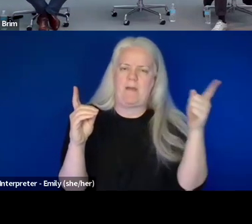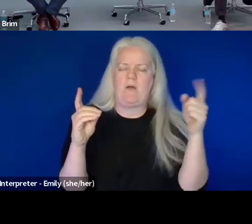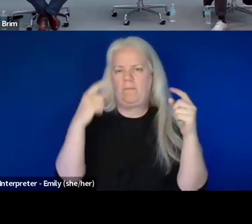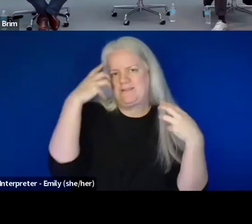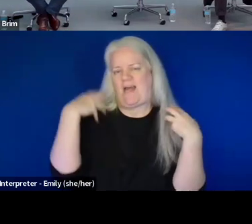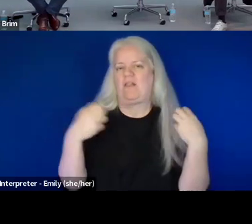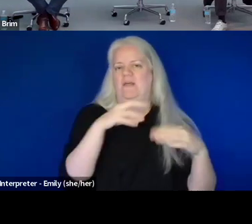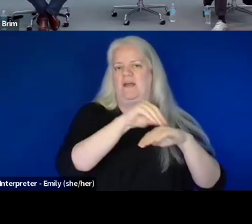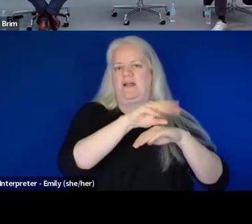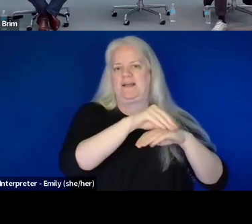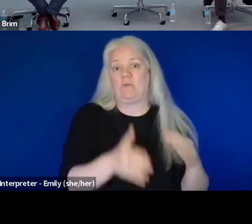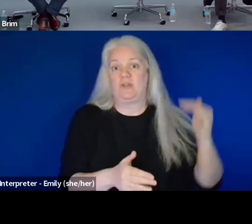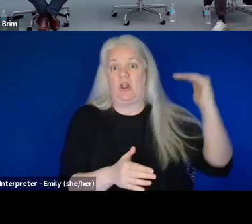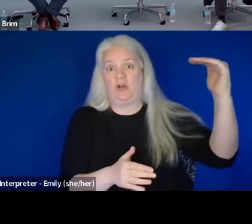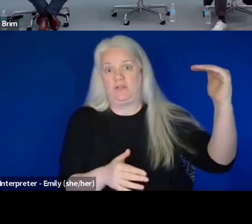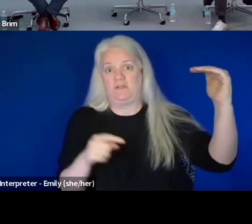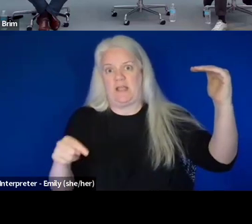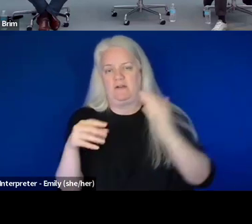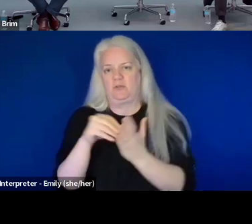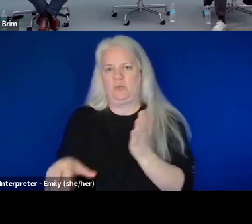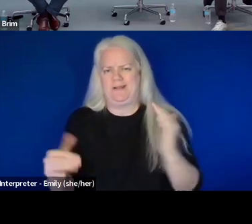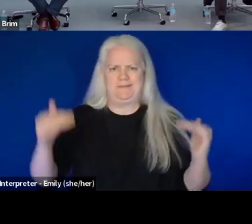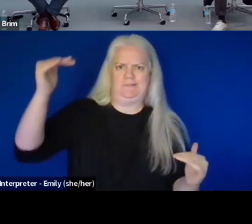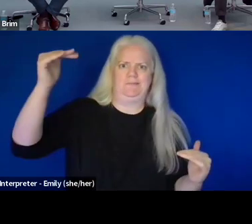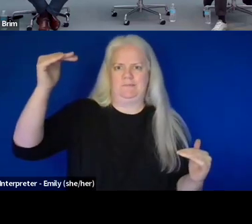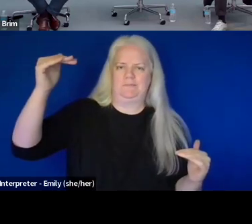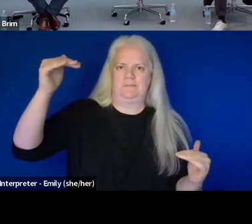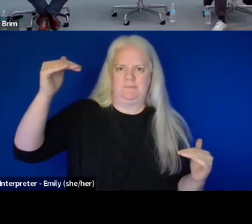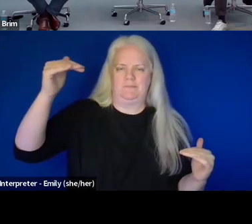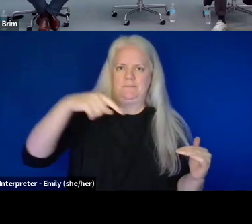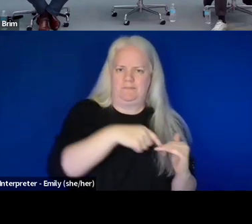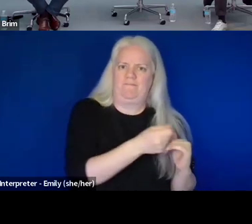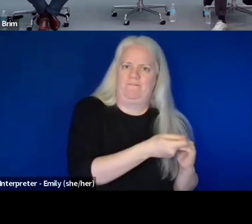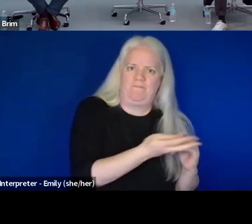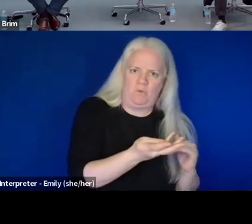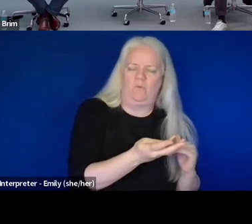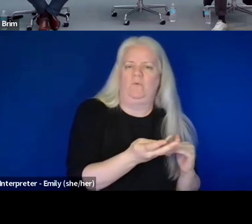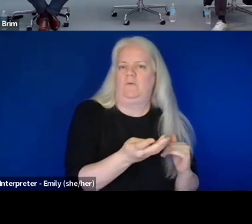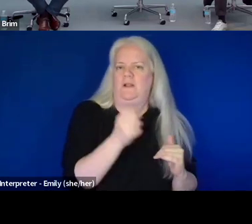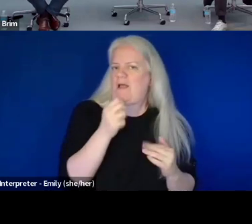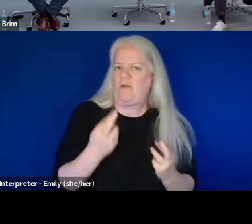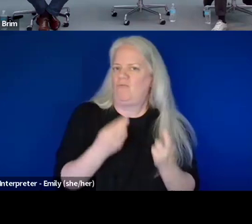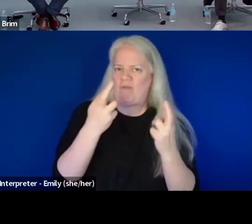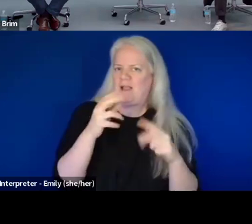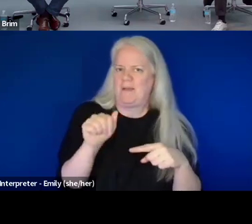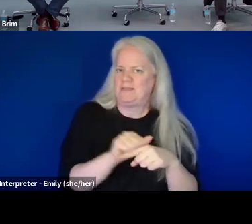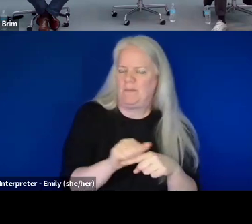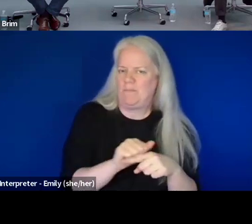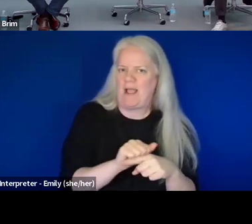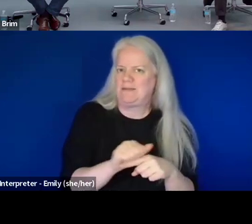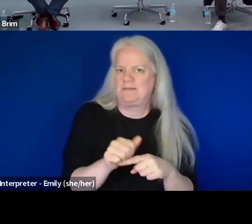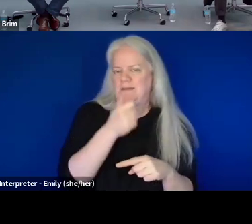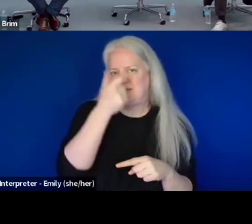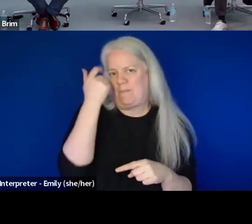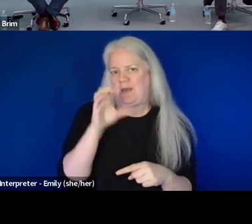like astronomically outside of recommended practice, that CUNY does not actually have a manageable